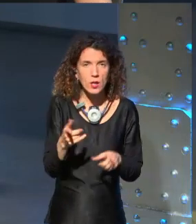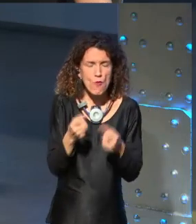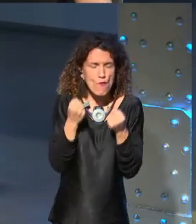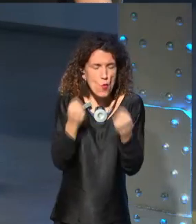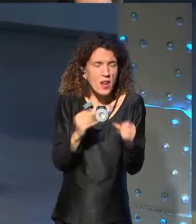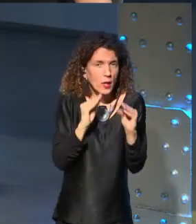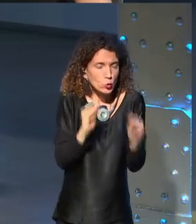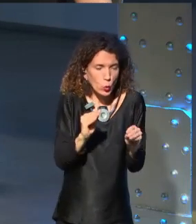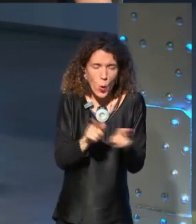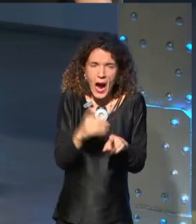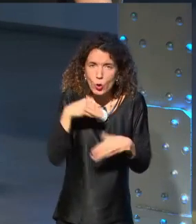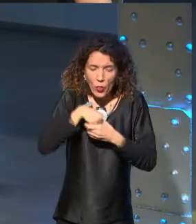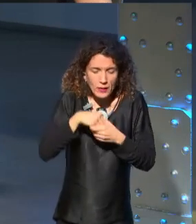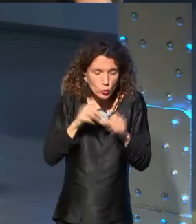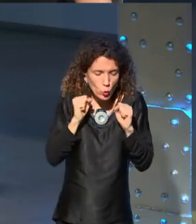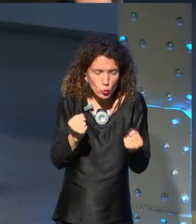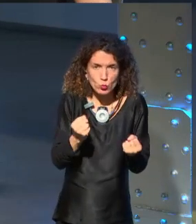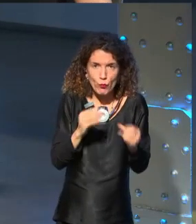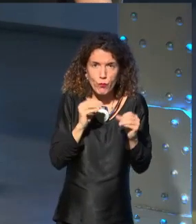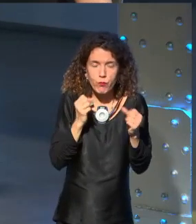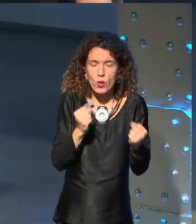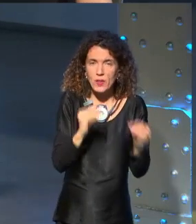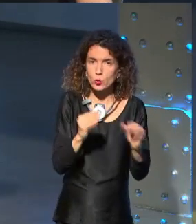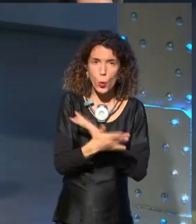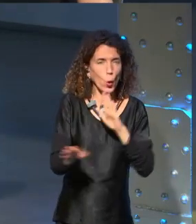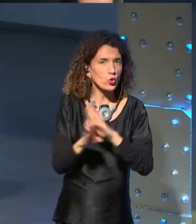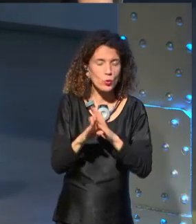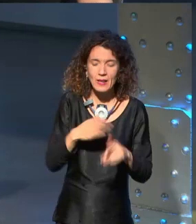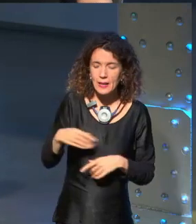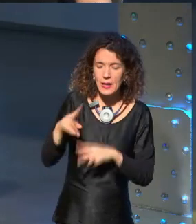is going to stop him. If he was killed, he might stop, but nothing short of that.